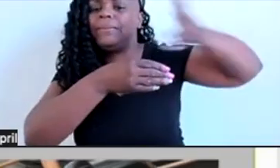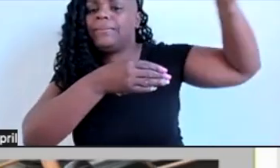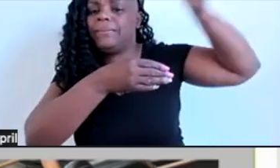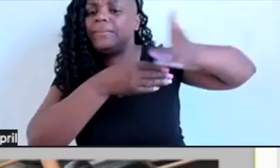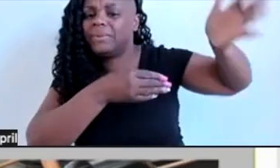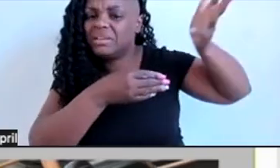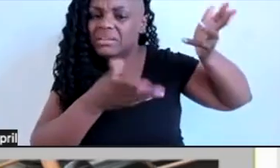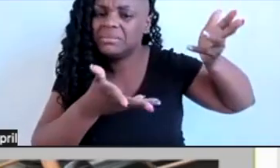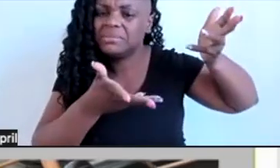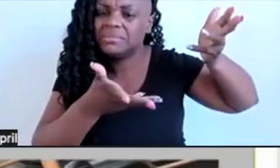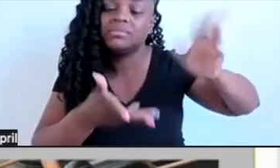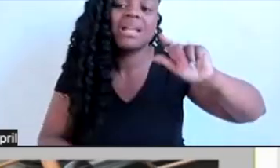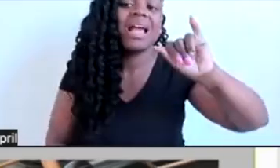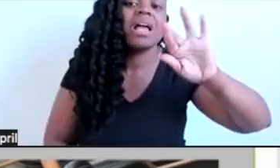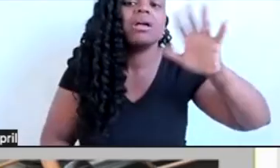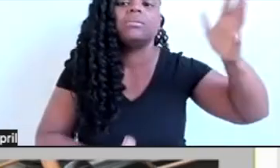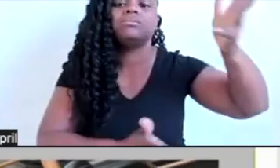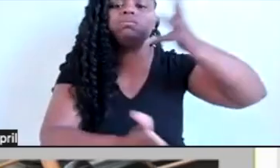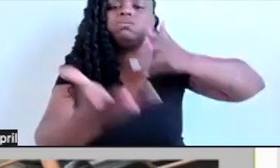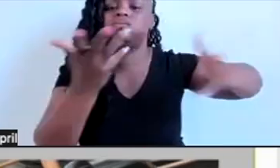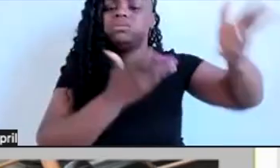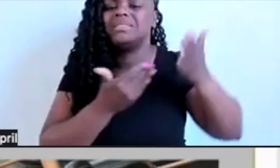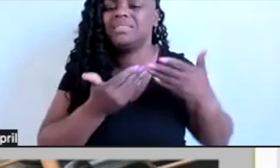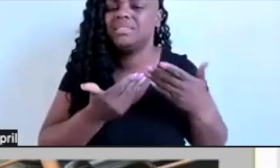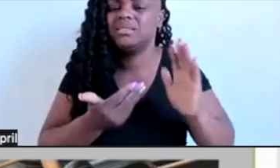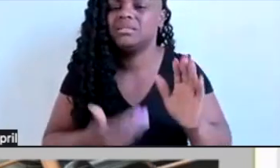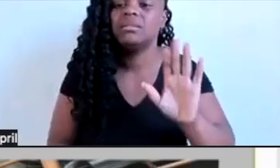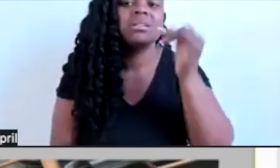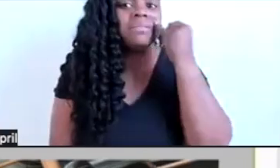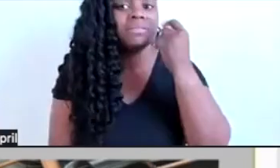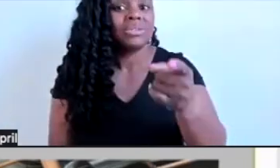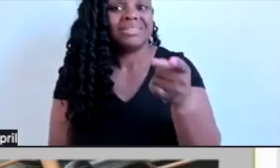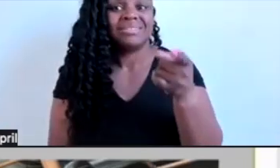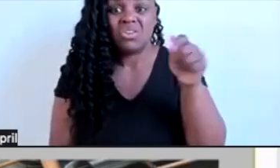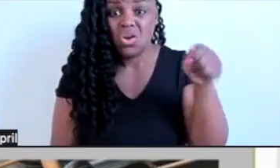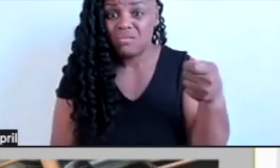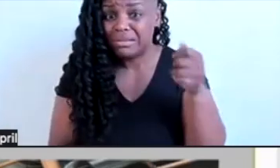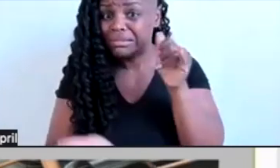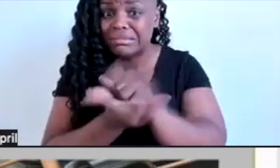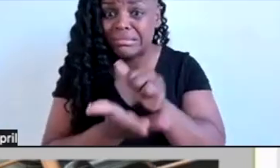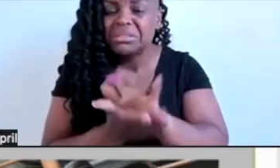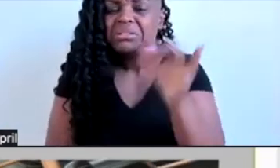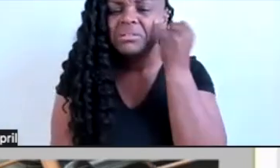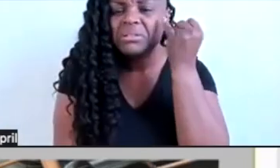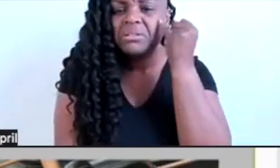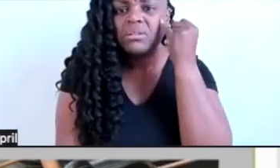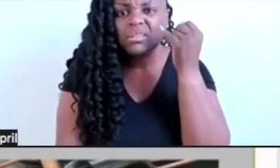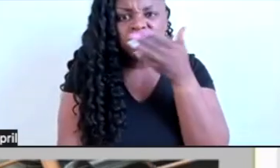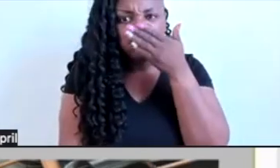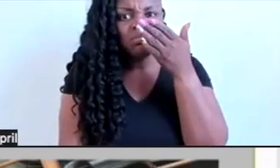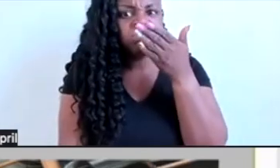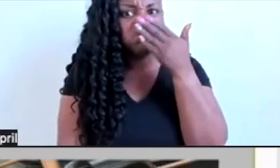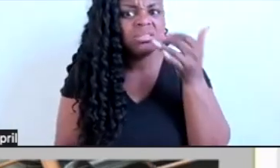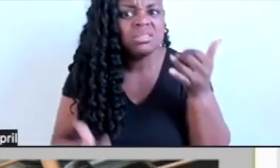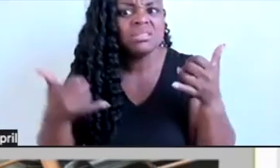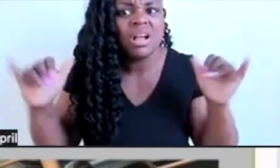appliance. If you can't turn off the gas to the appliance, or you smell gas in the house and can't find where it's coming from, you'll have to shut off the